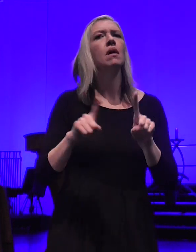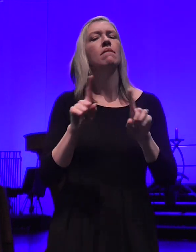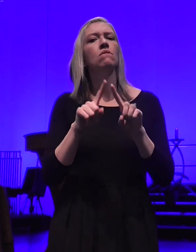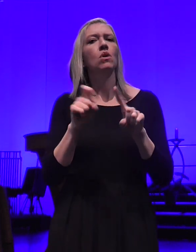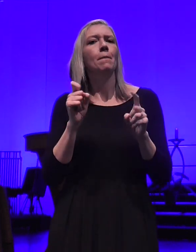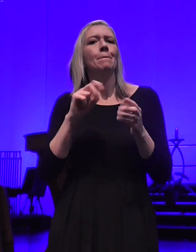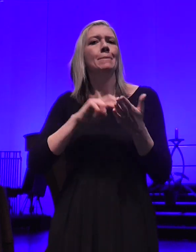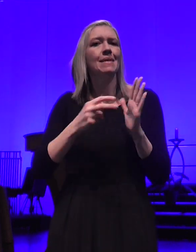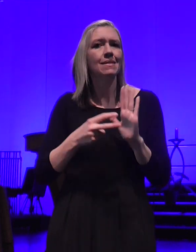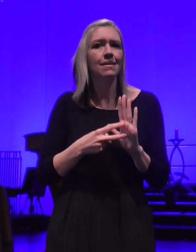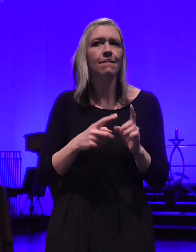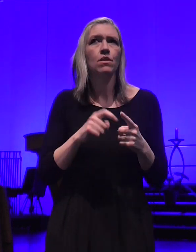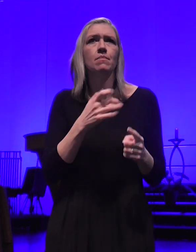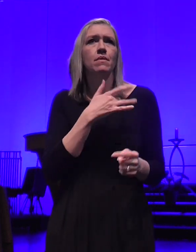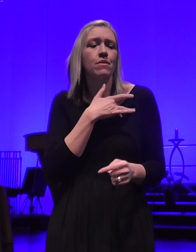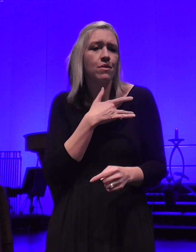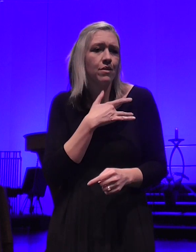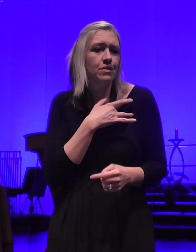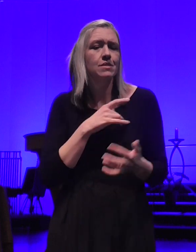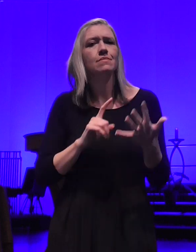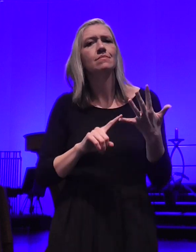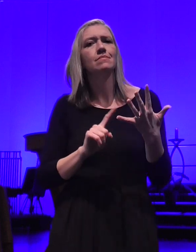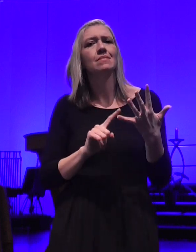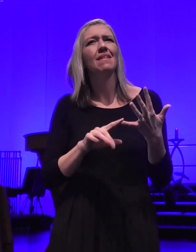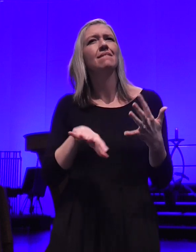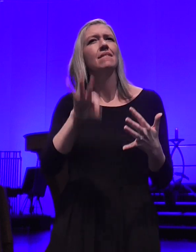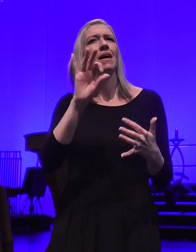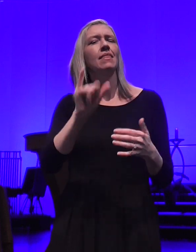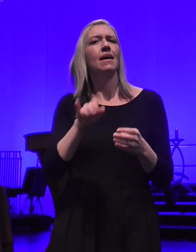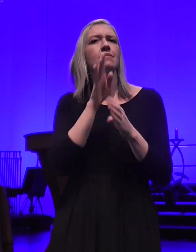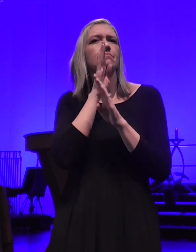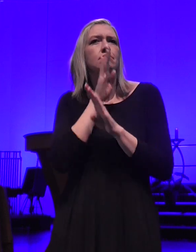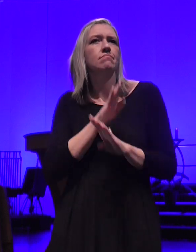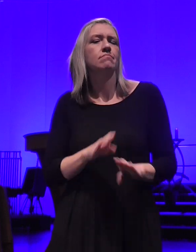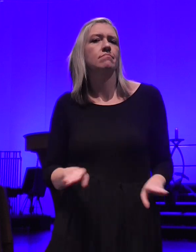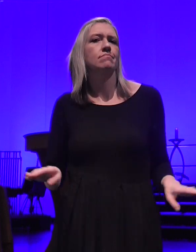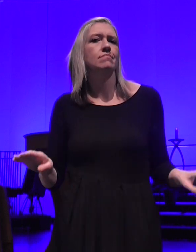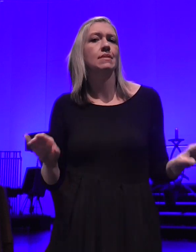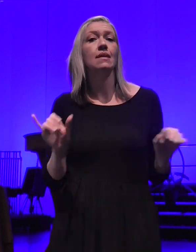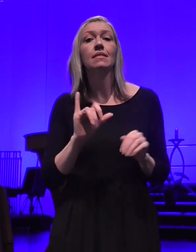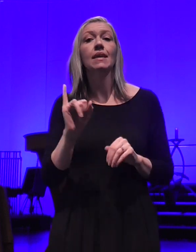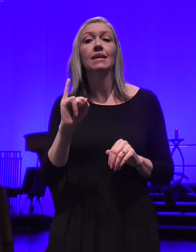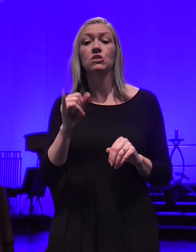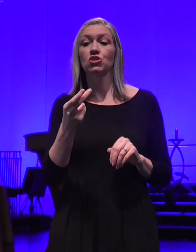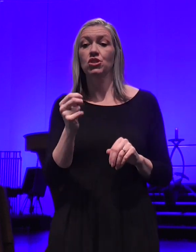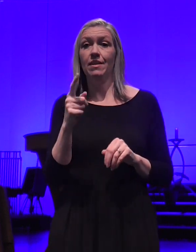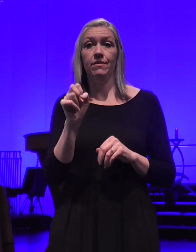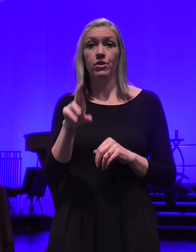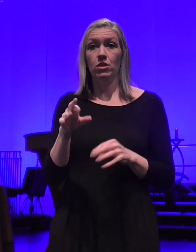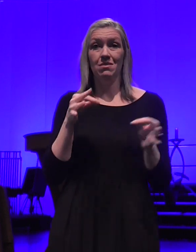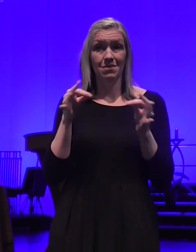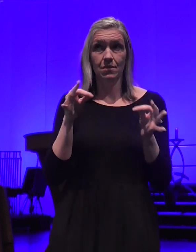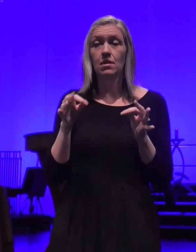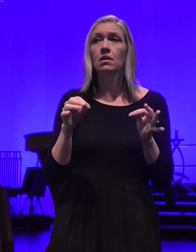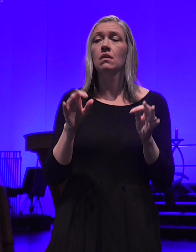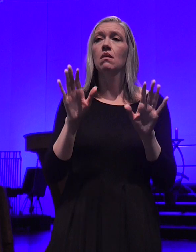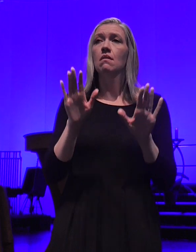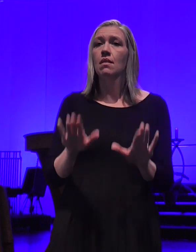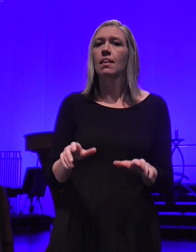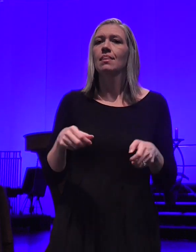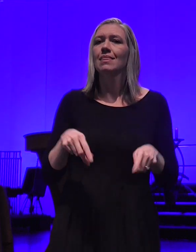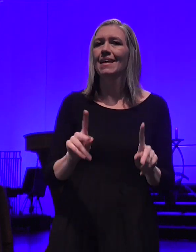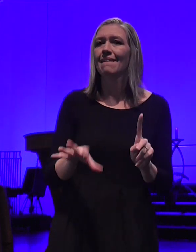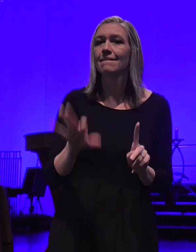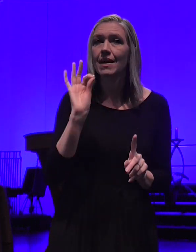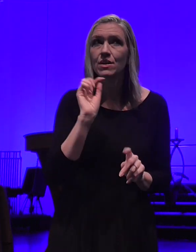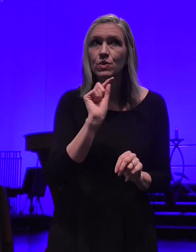And find that stillness, or as Jennifer so lovingly put it, calm down and let it find you.